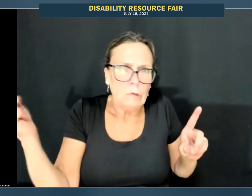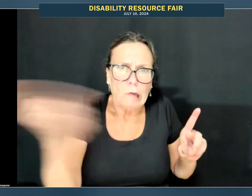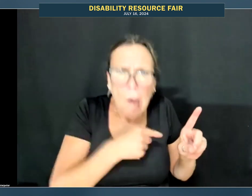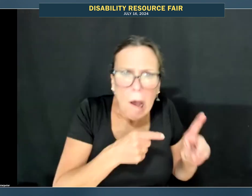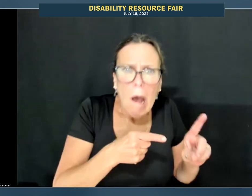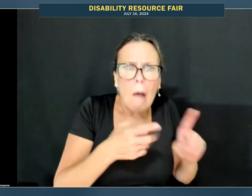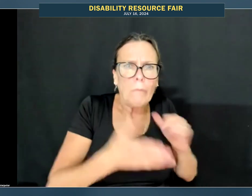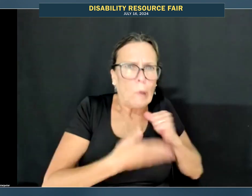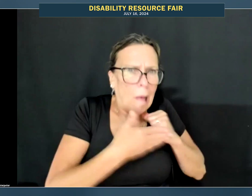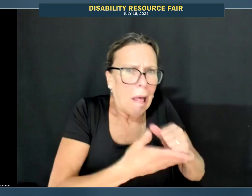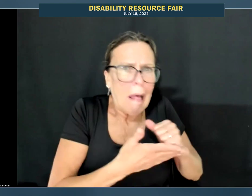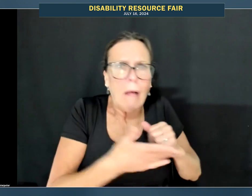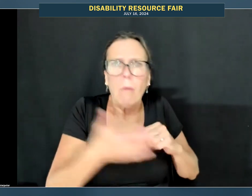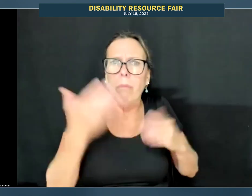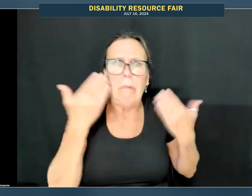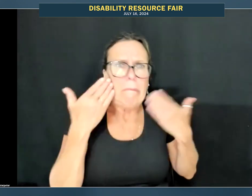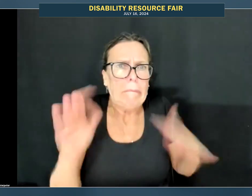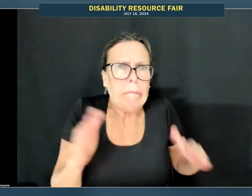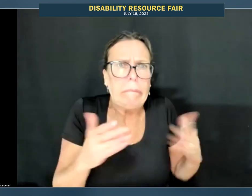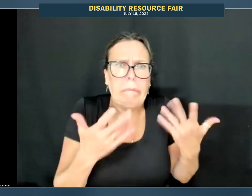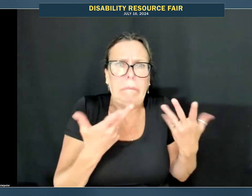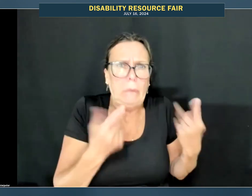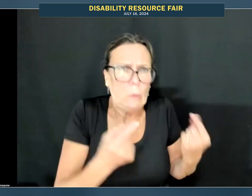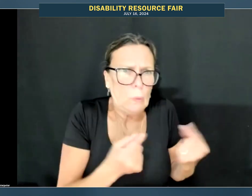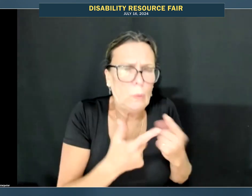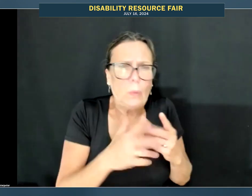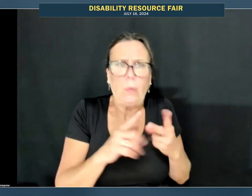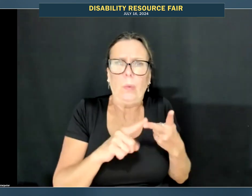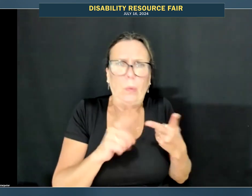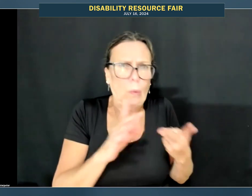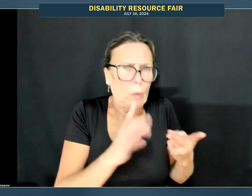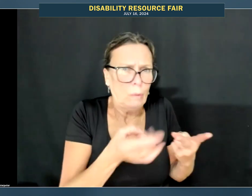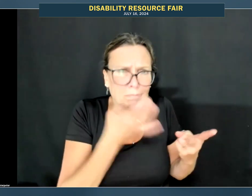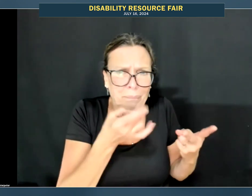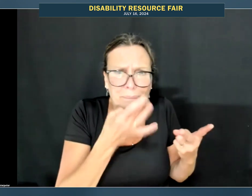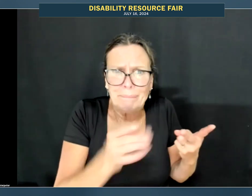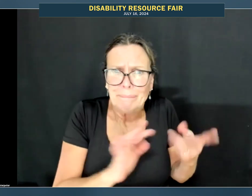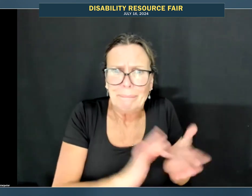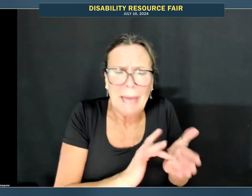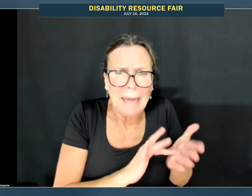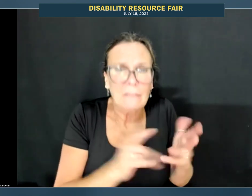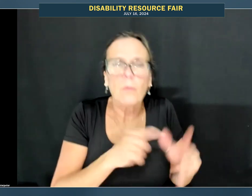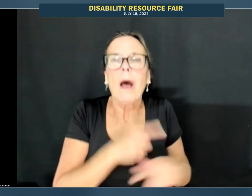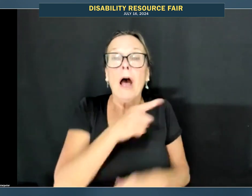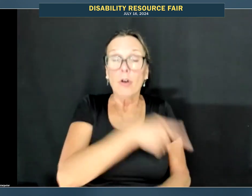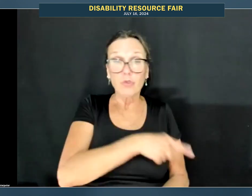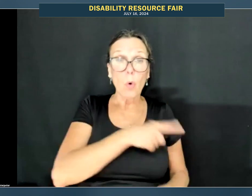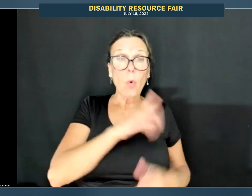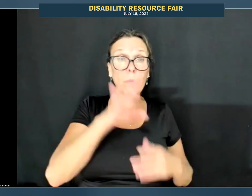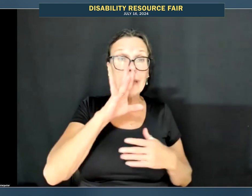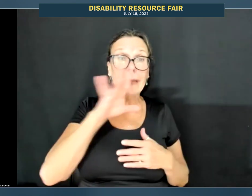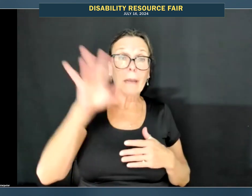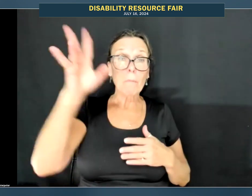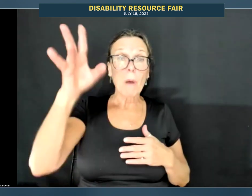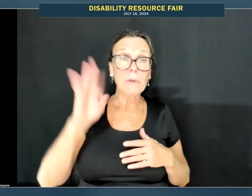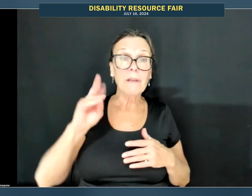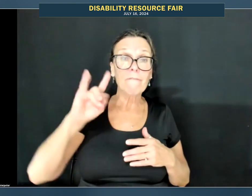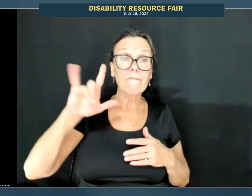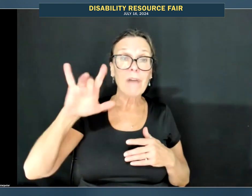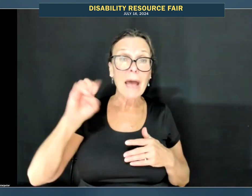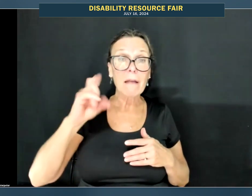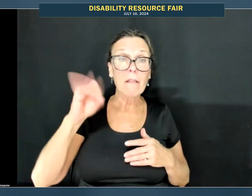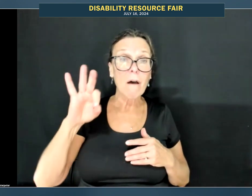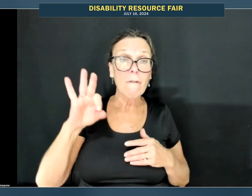dealing with or what medications they were on. And one of our seniors developed something called the File of Life. Hopefully you've seen it. It is a